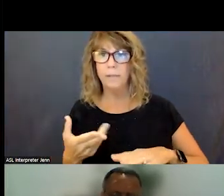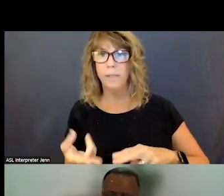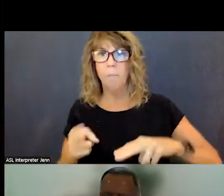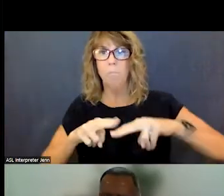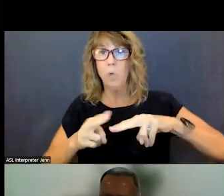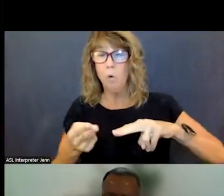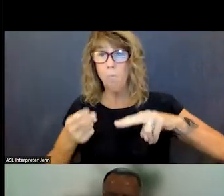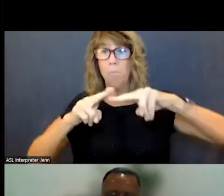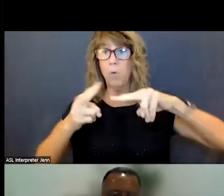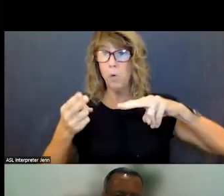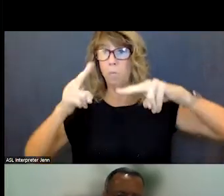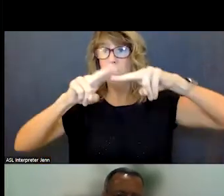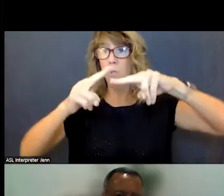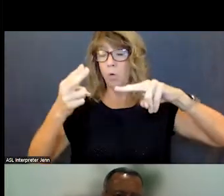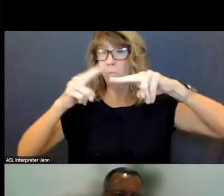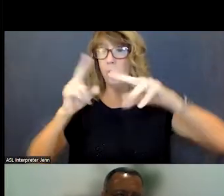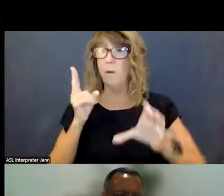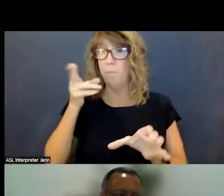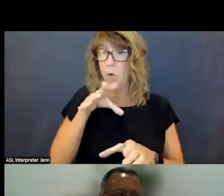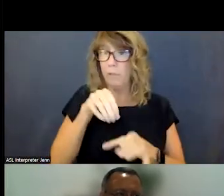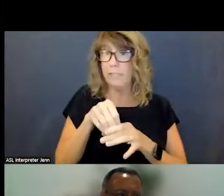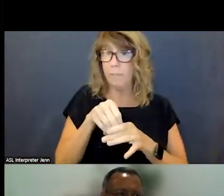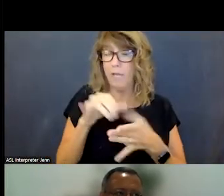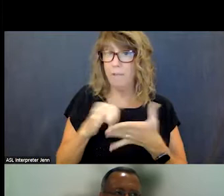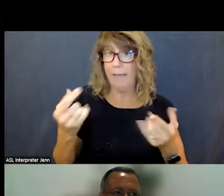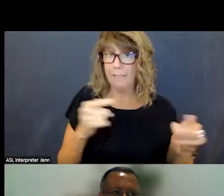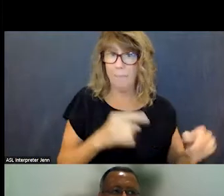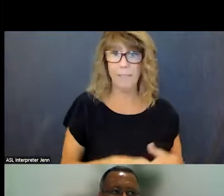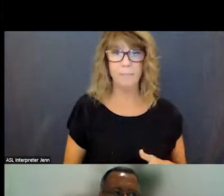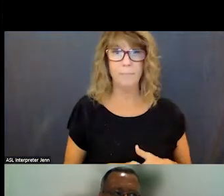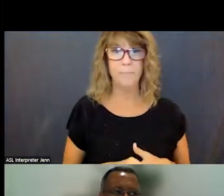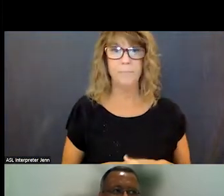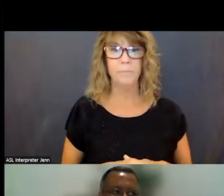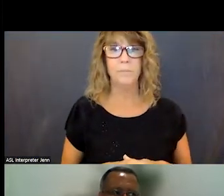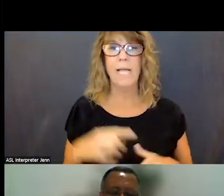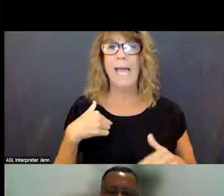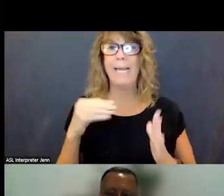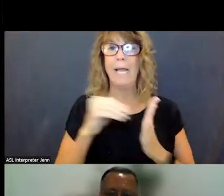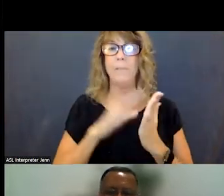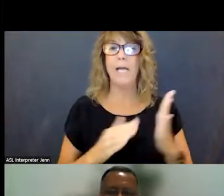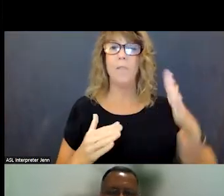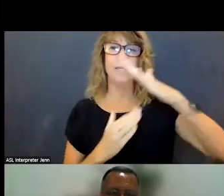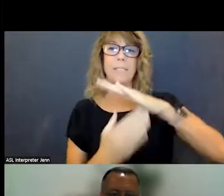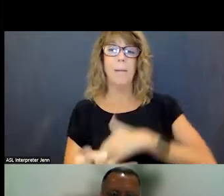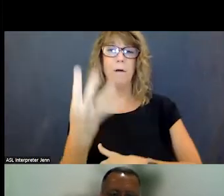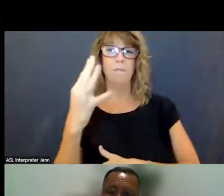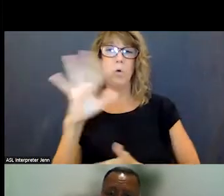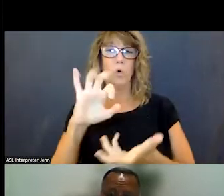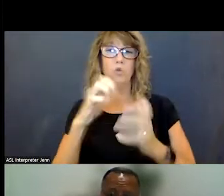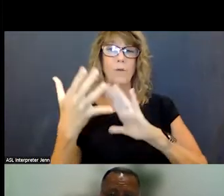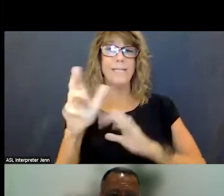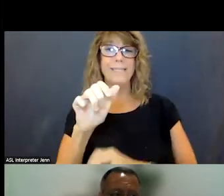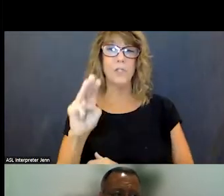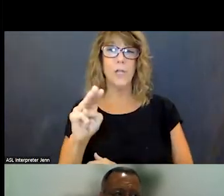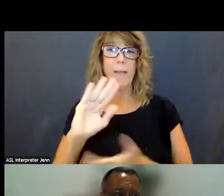of participation that has come in. And we've listed the top 4 Crisis Jam community